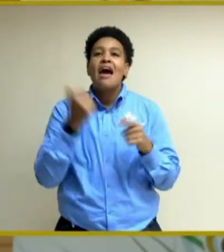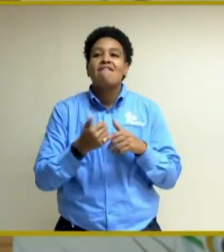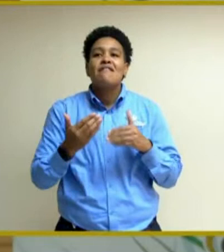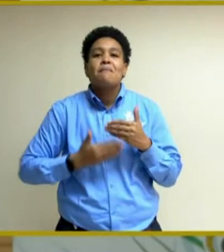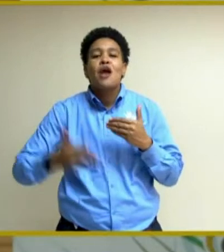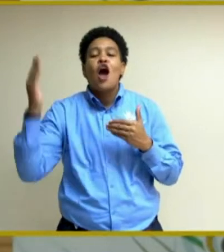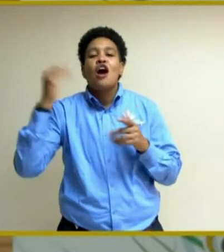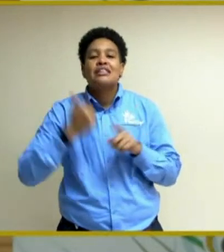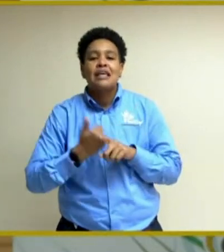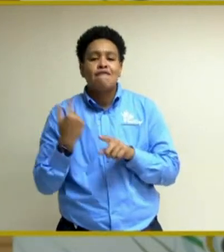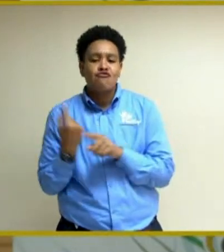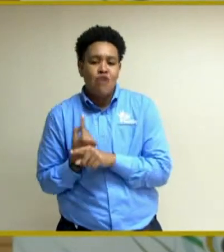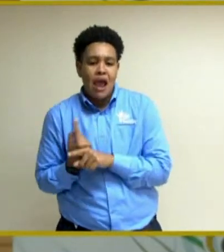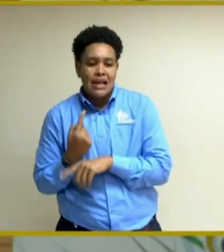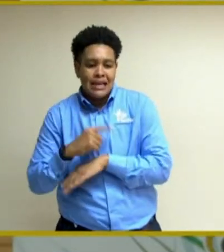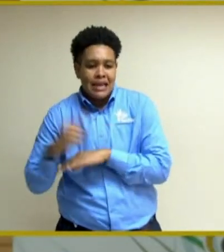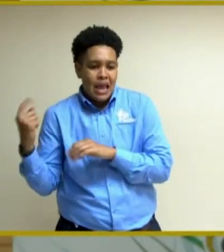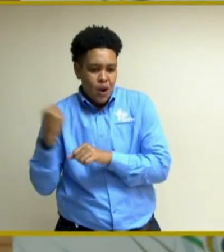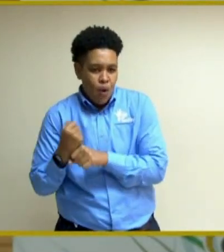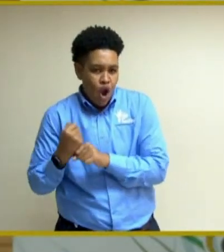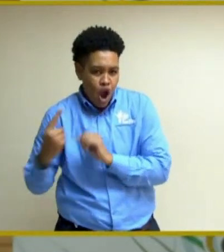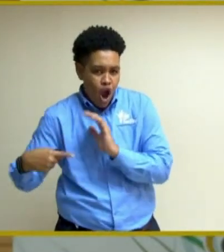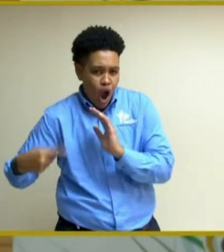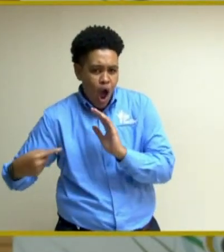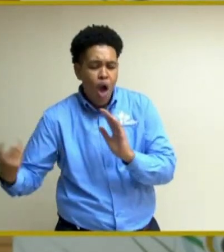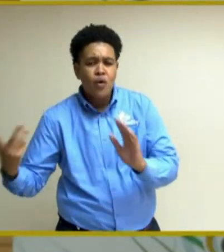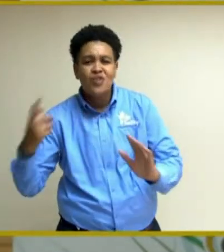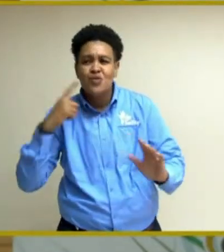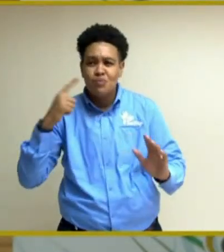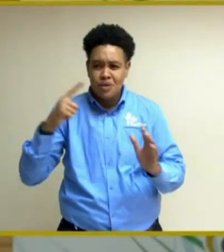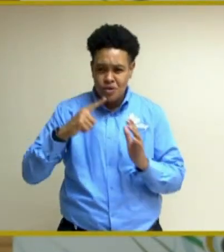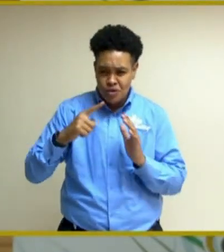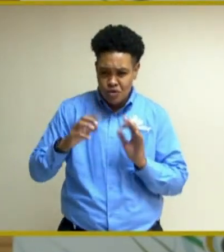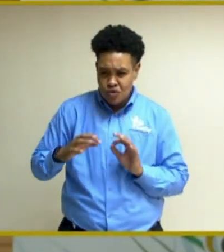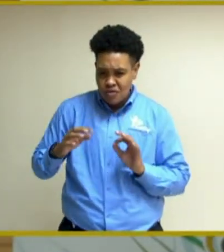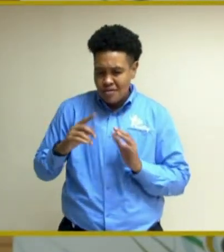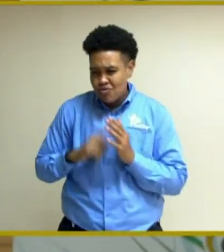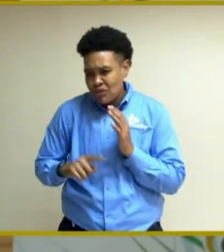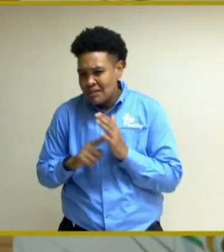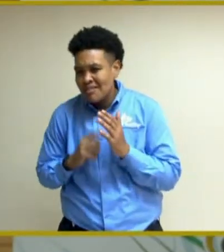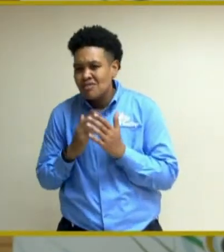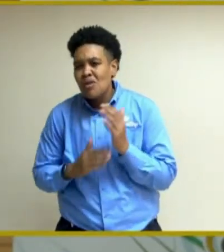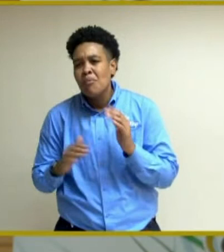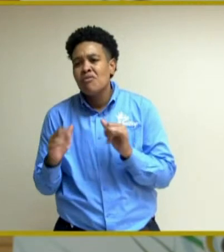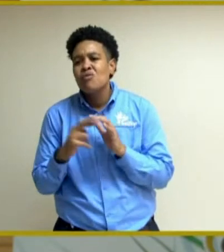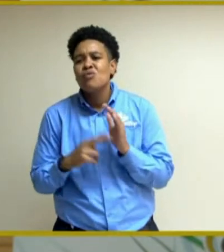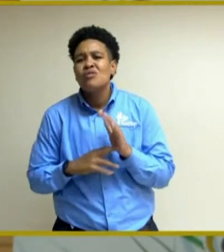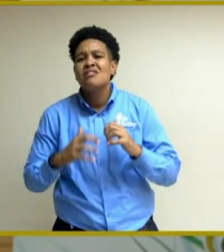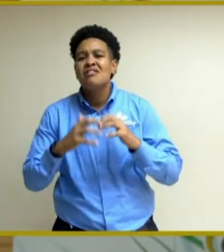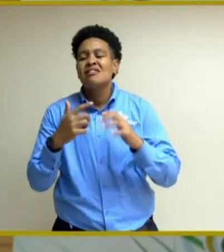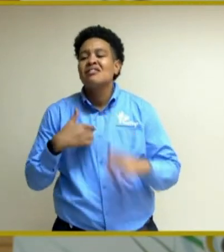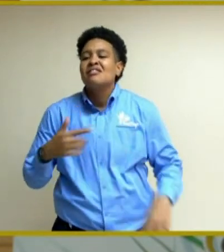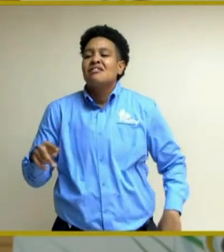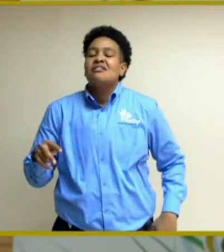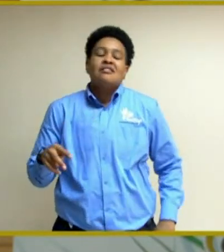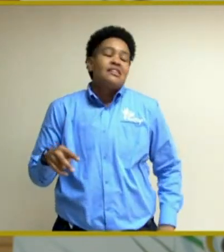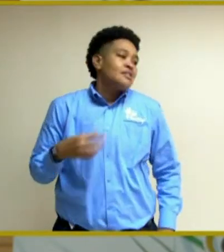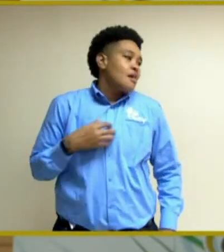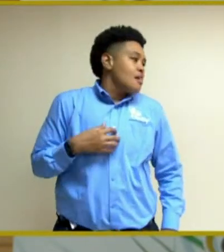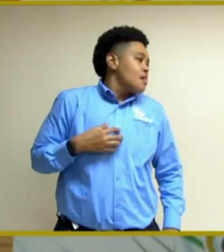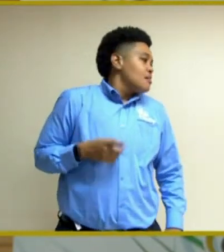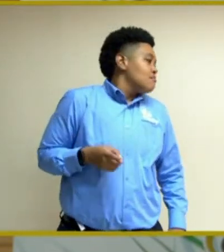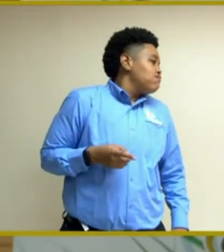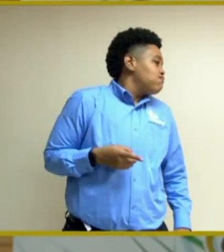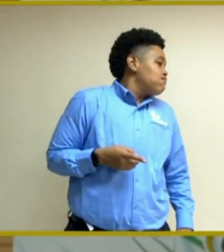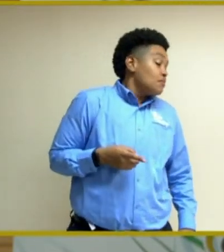beyond the regular day working hours, to be critical of some of the measures that we have taken. But the truth